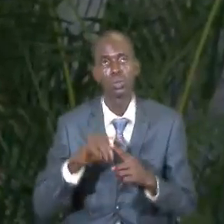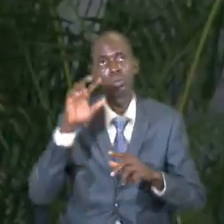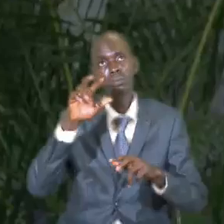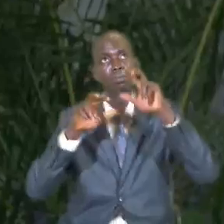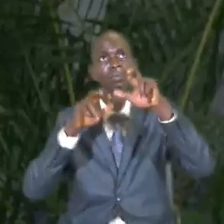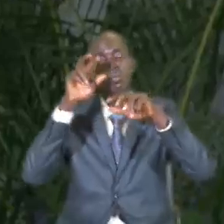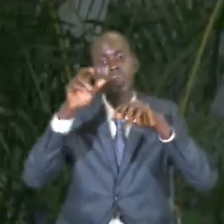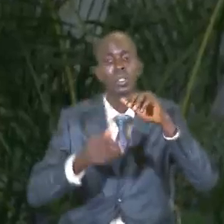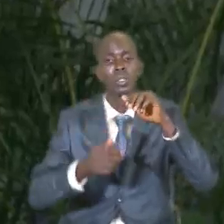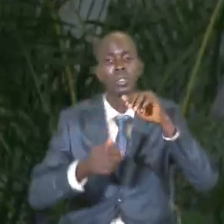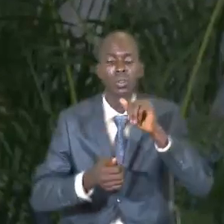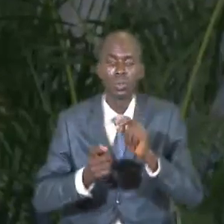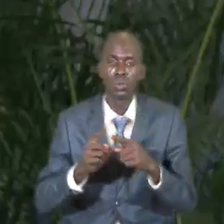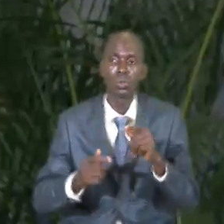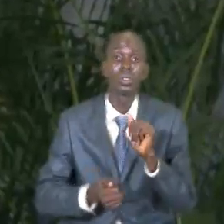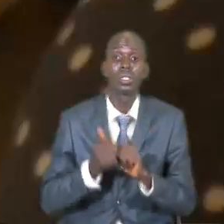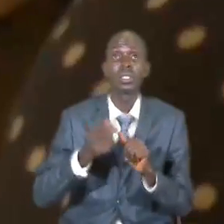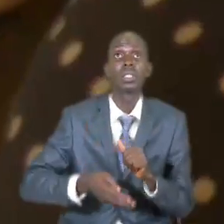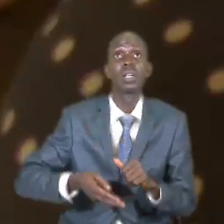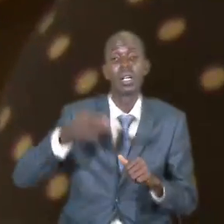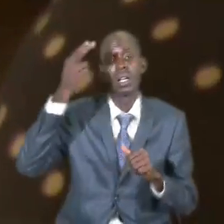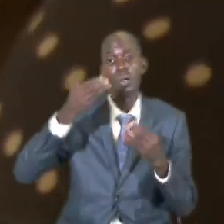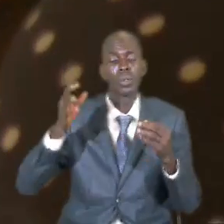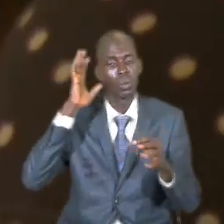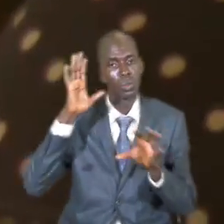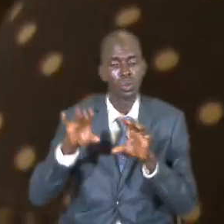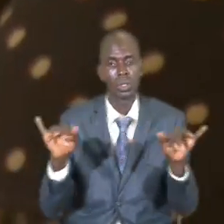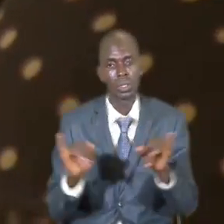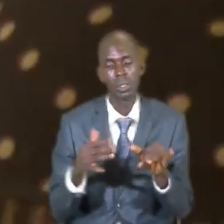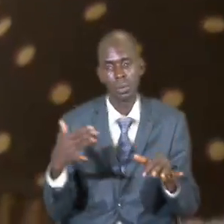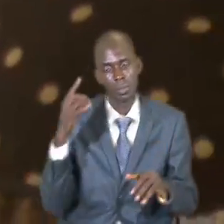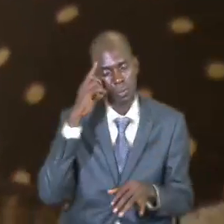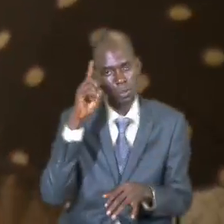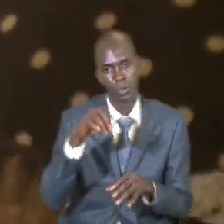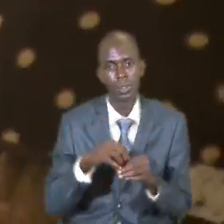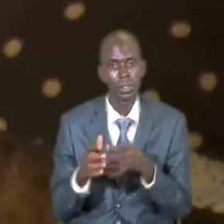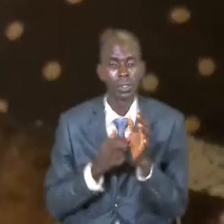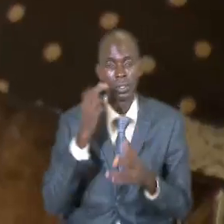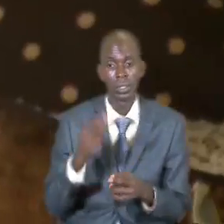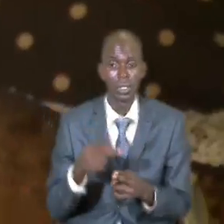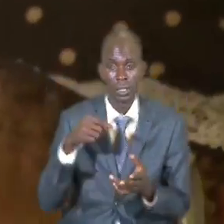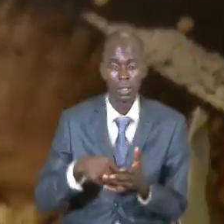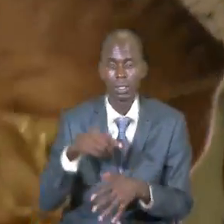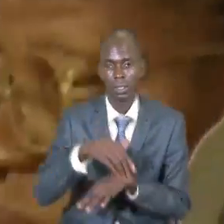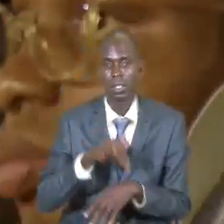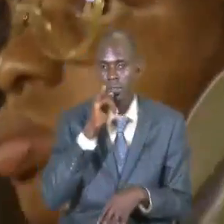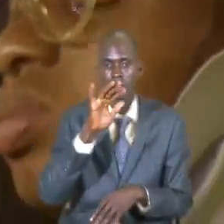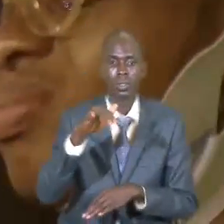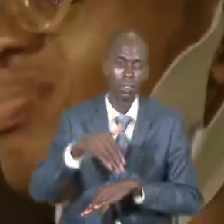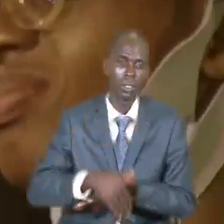by merit, he will do the same thing for you. Tonight is your night. He will take